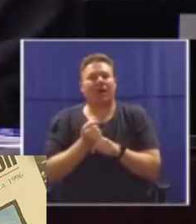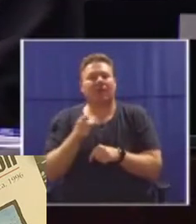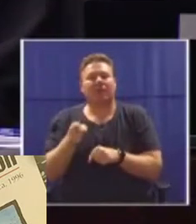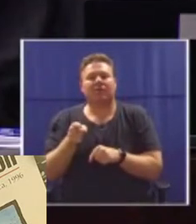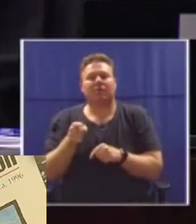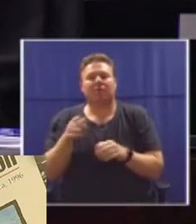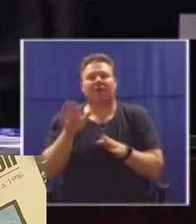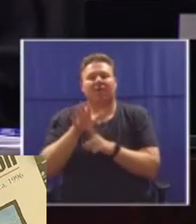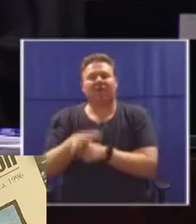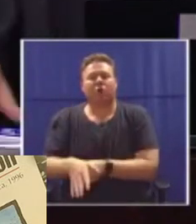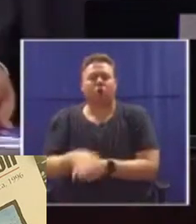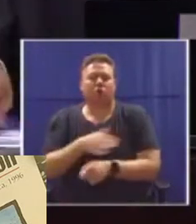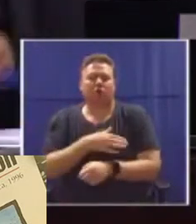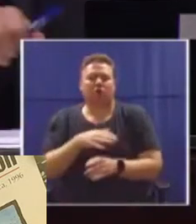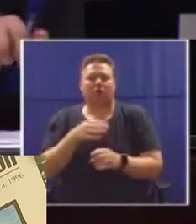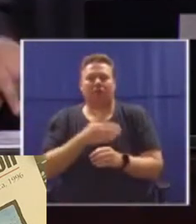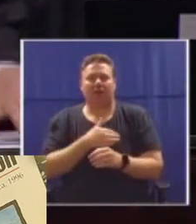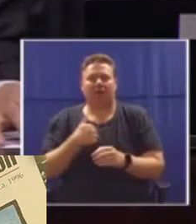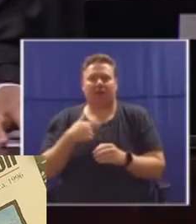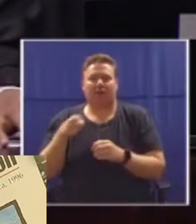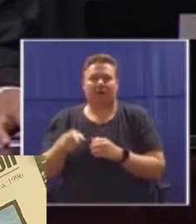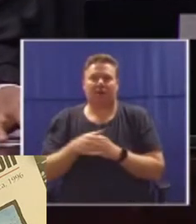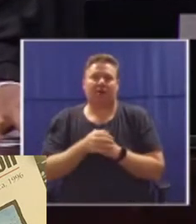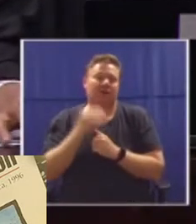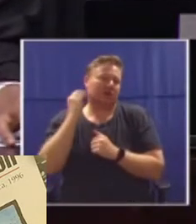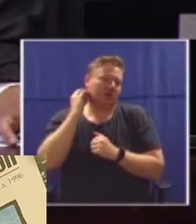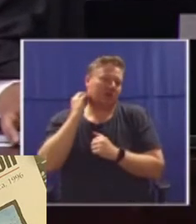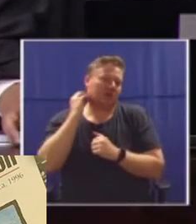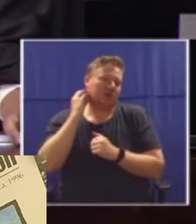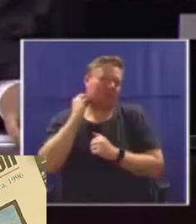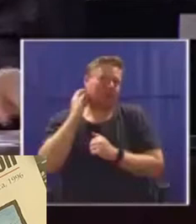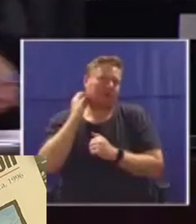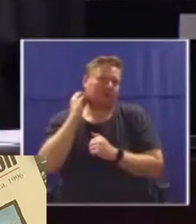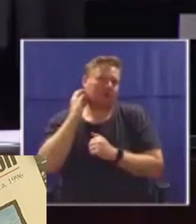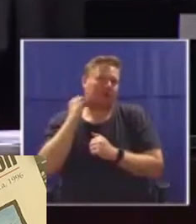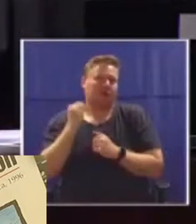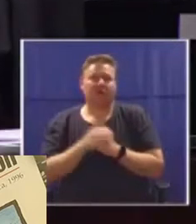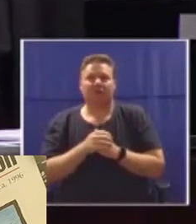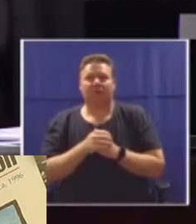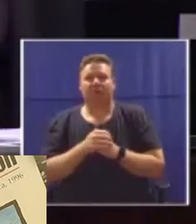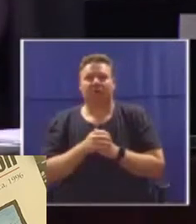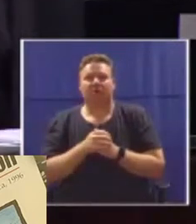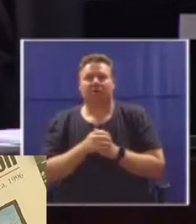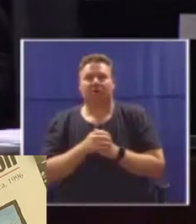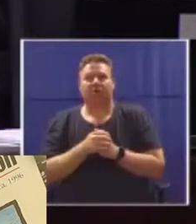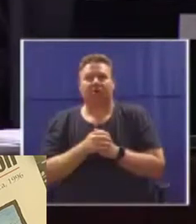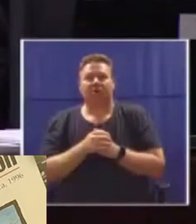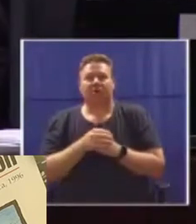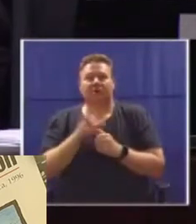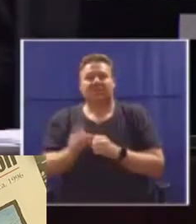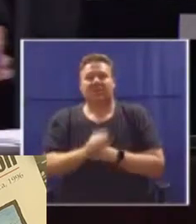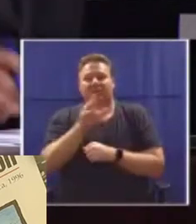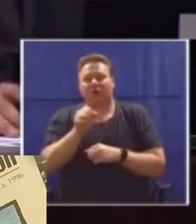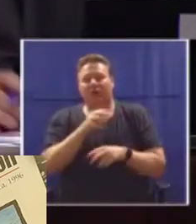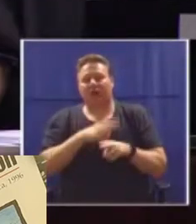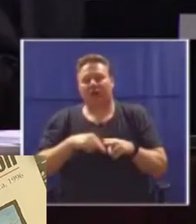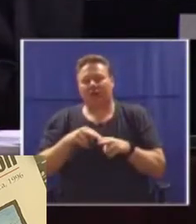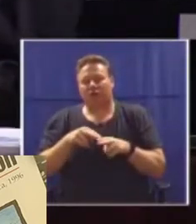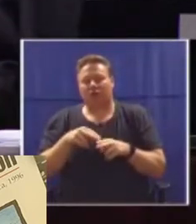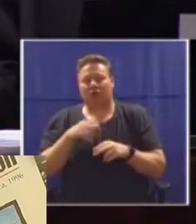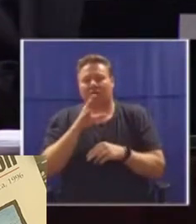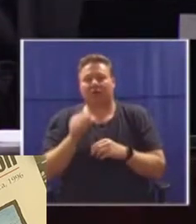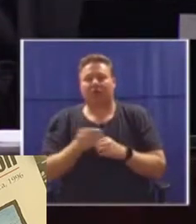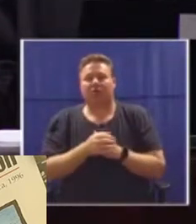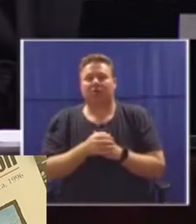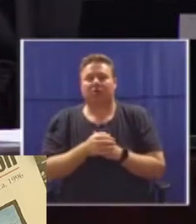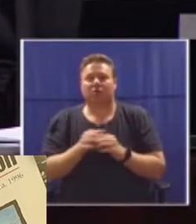inferior to men. Inspired by the African nationalist politics with the South African Natives National Congress, women confronted the oppressive